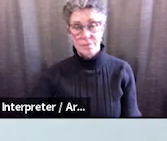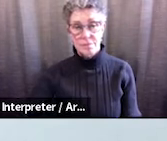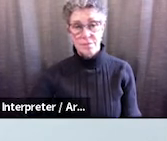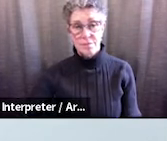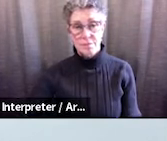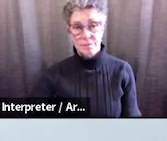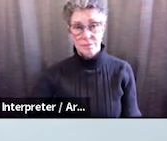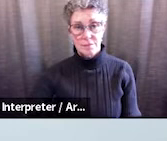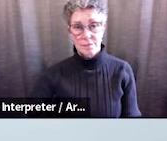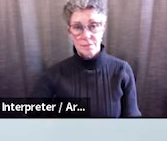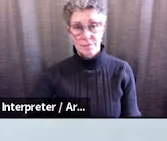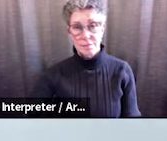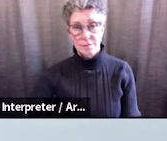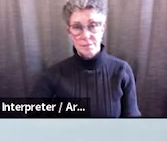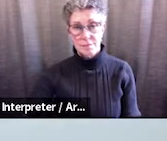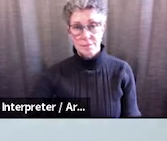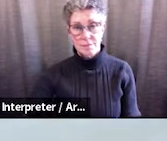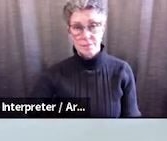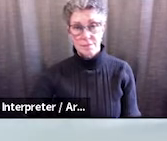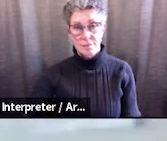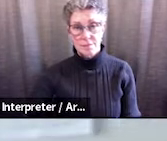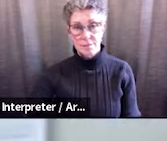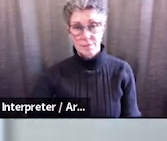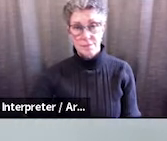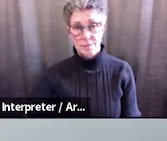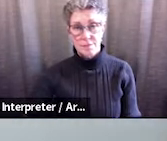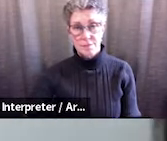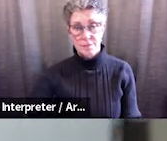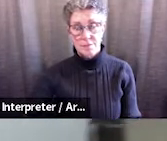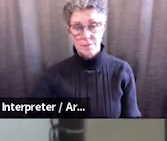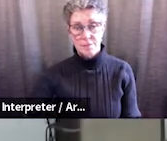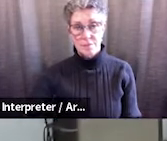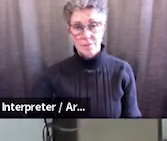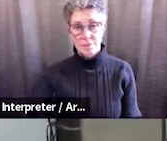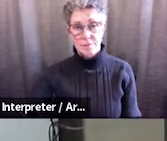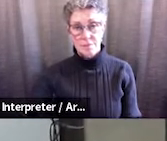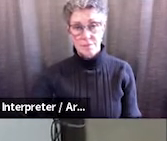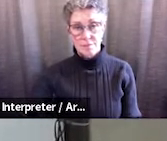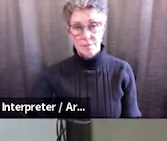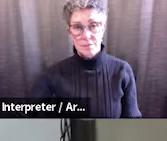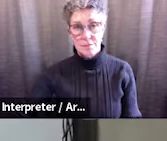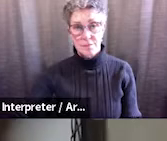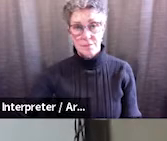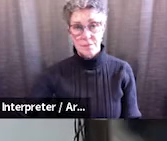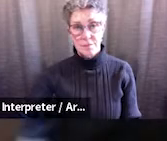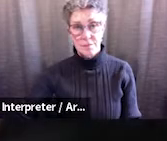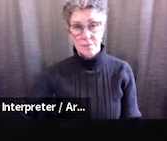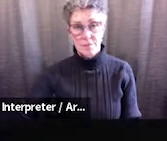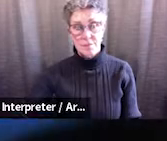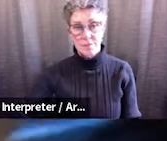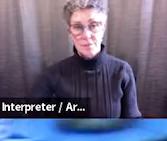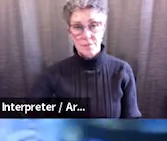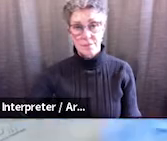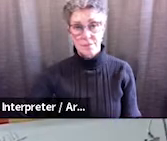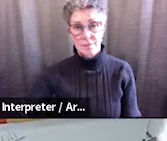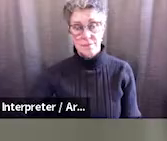information for when you vote. That is very true. You will use this information when you vote. I will add that. Three branches